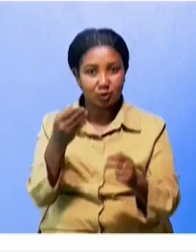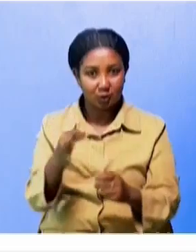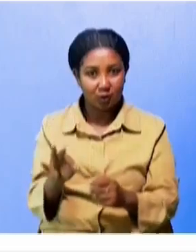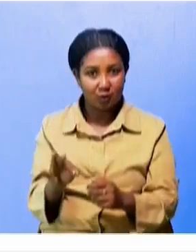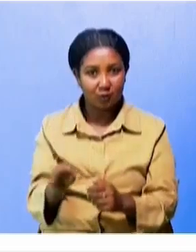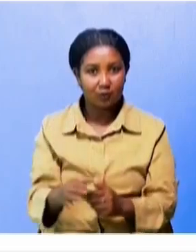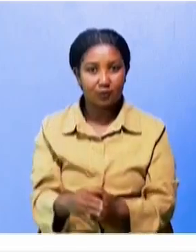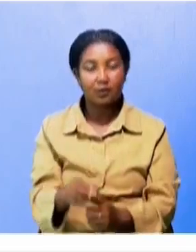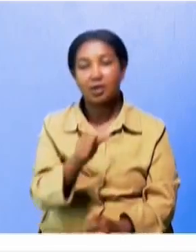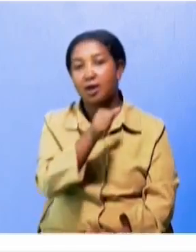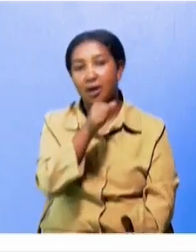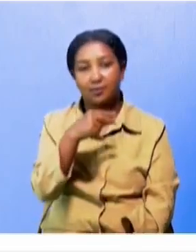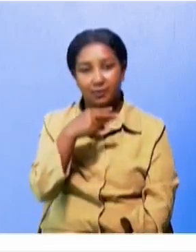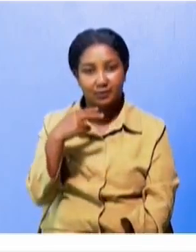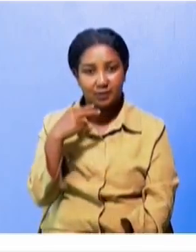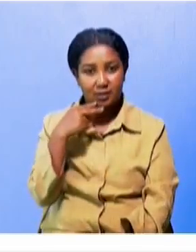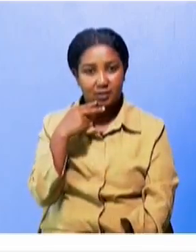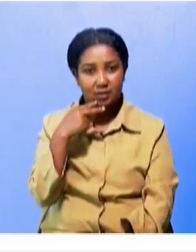the adverbs.